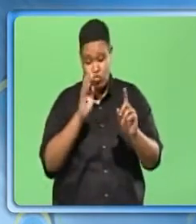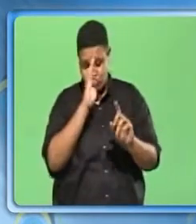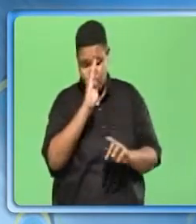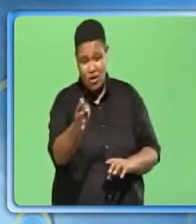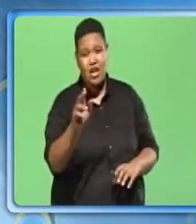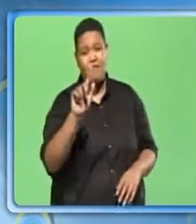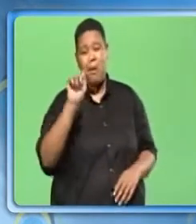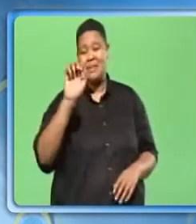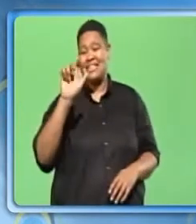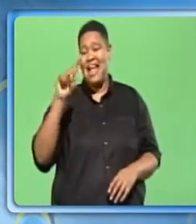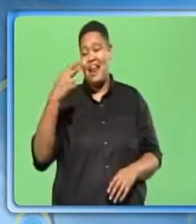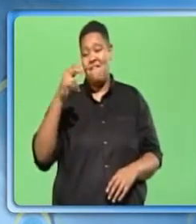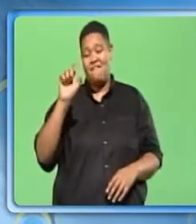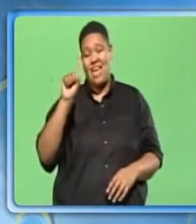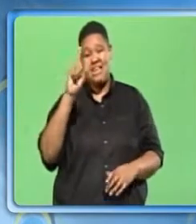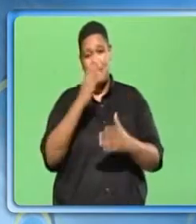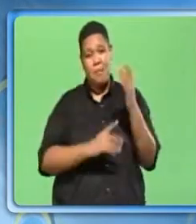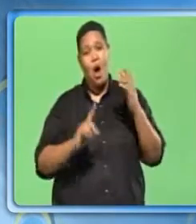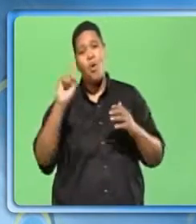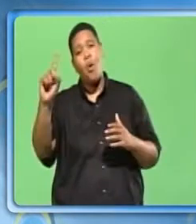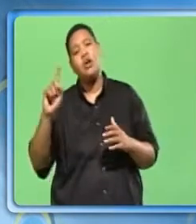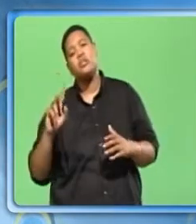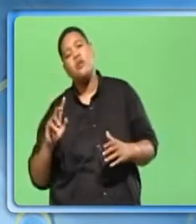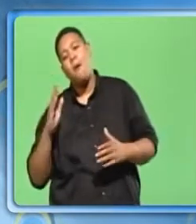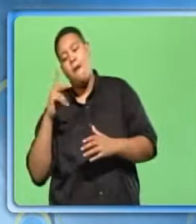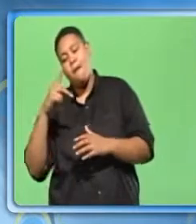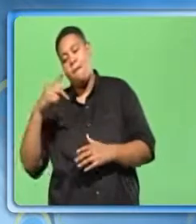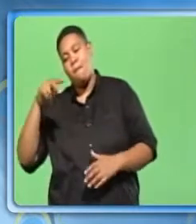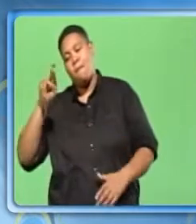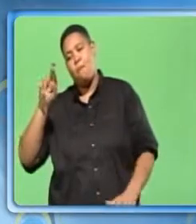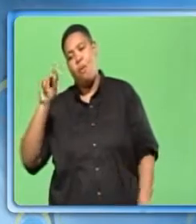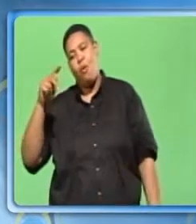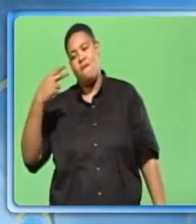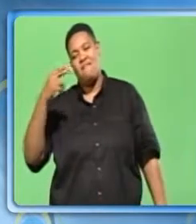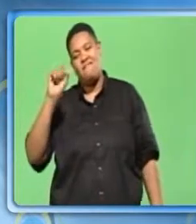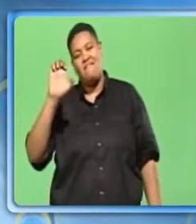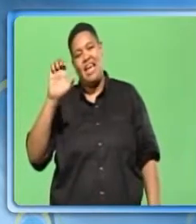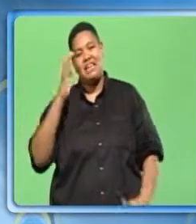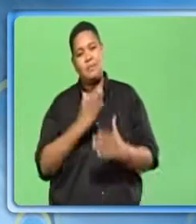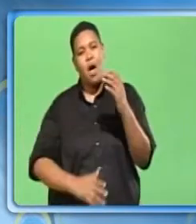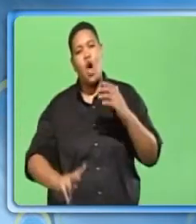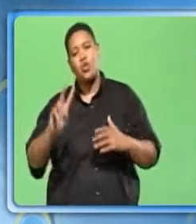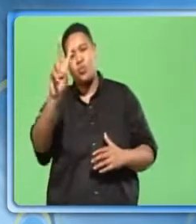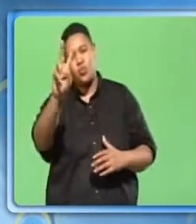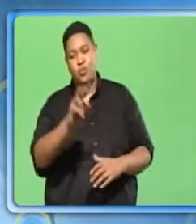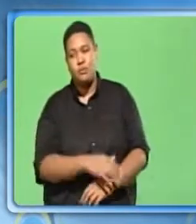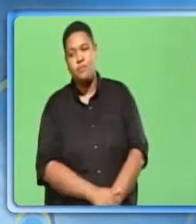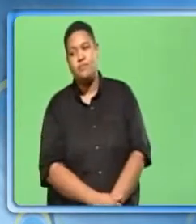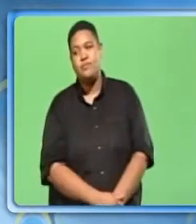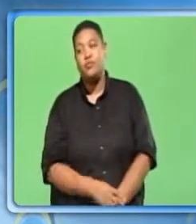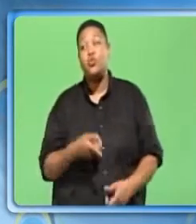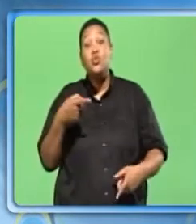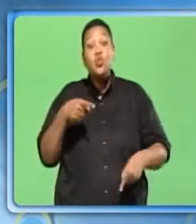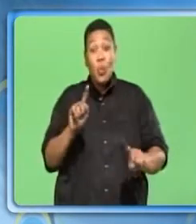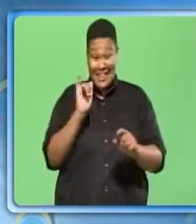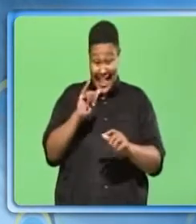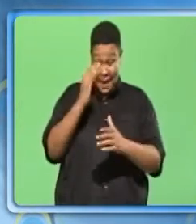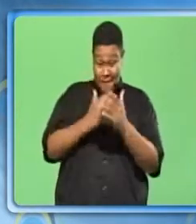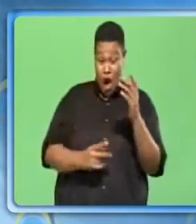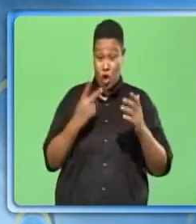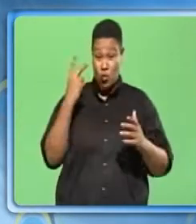from telophase 1 to prophase 2. During prophase